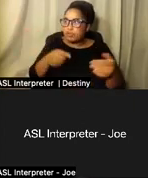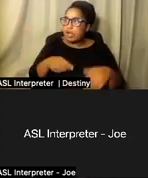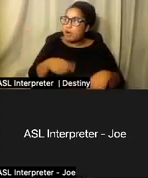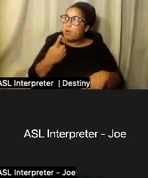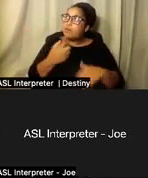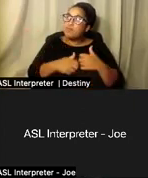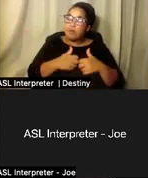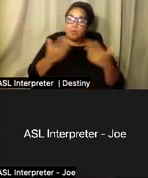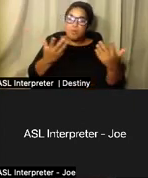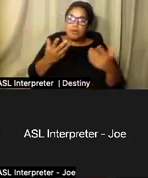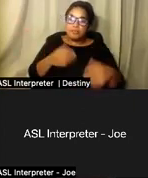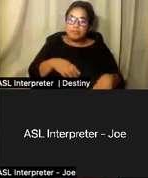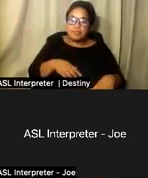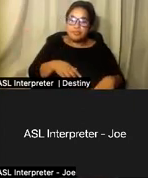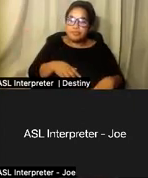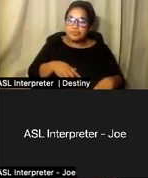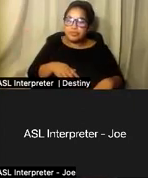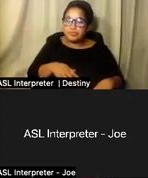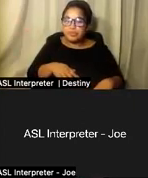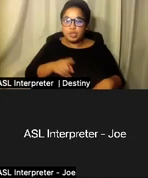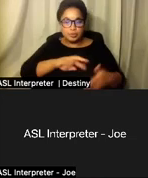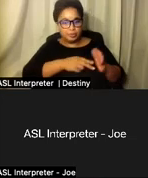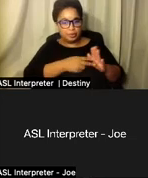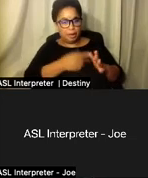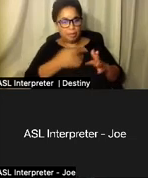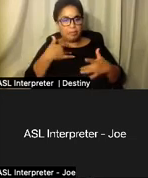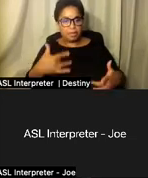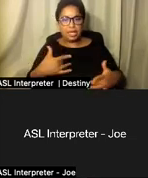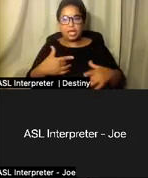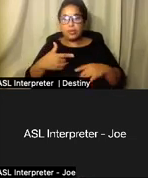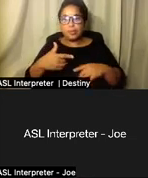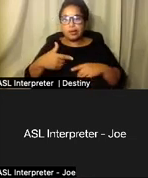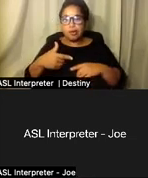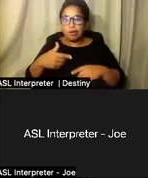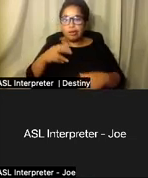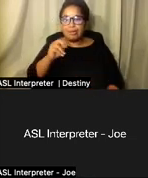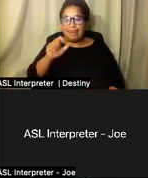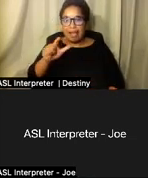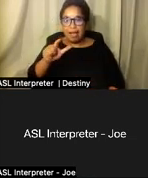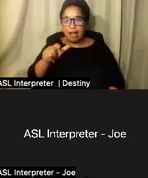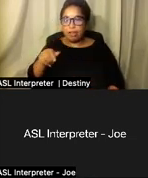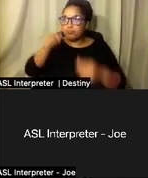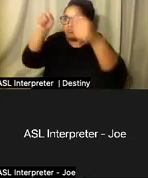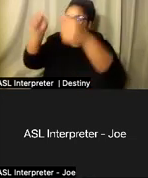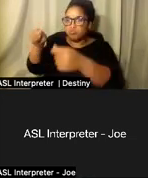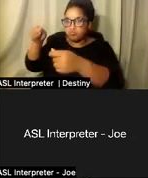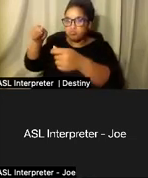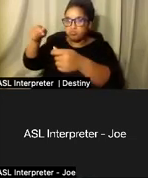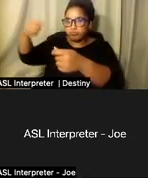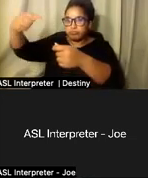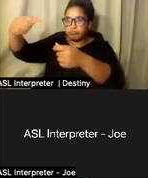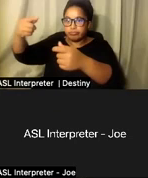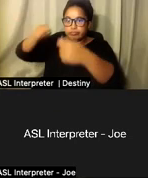problem is, yeah? What you mean is that usually you're going to hang it on a nail something, but then also add tabs